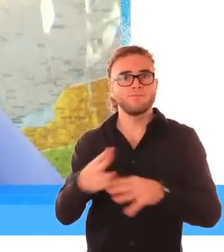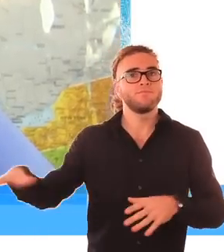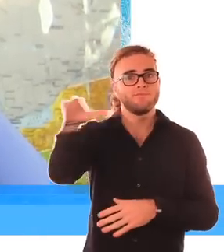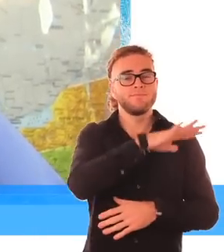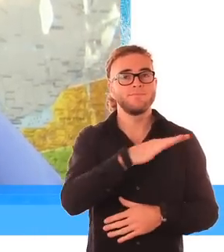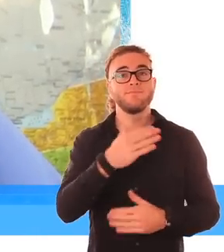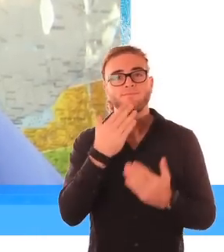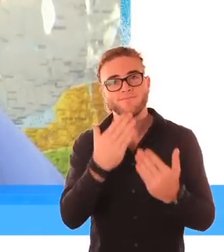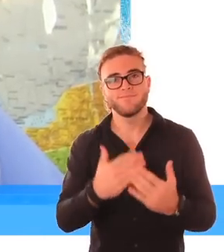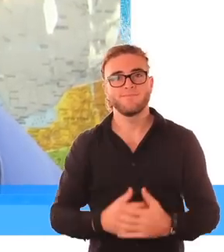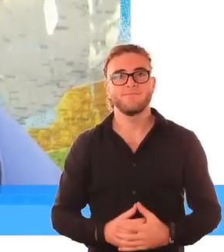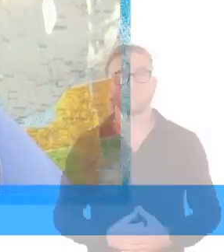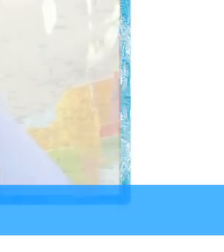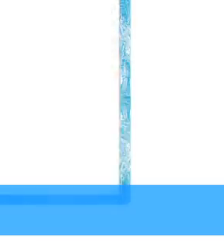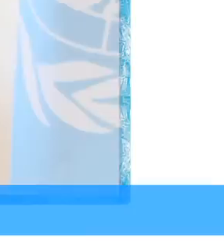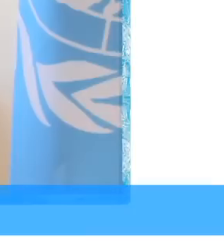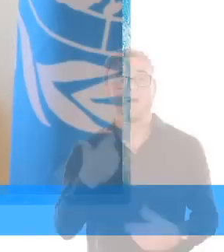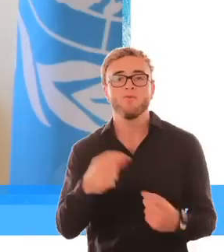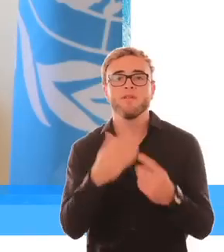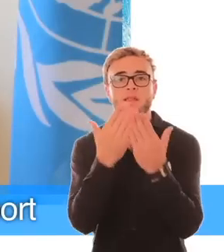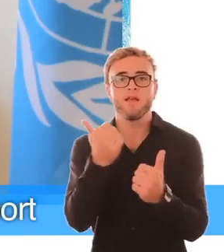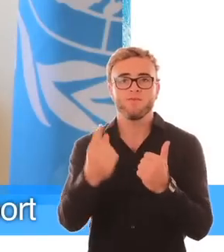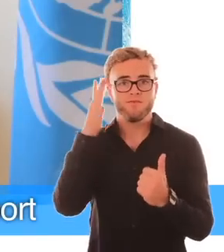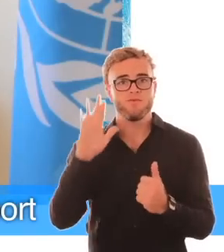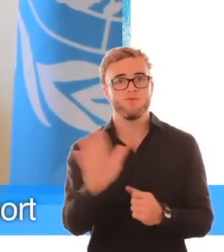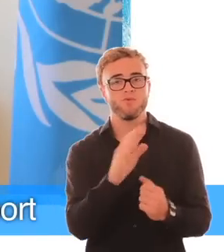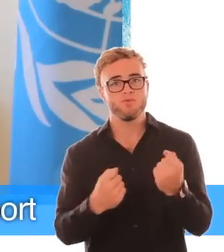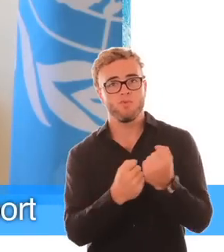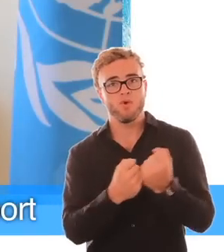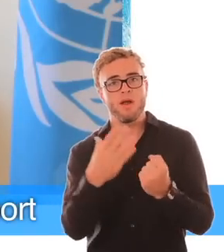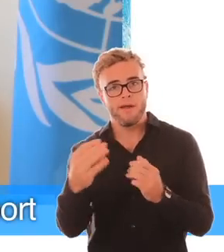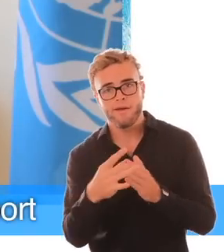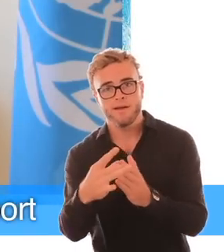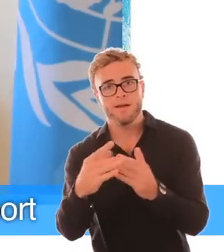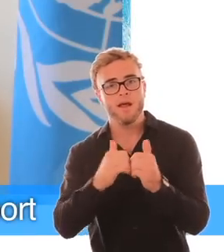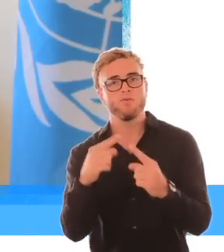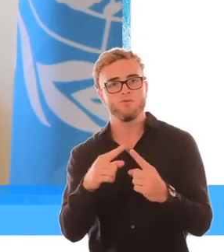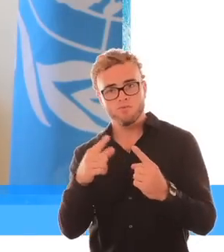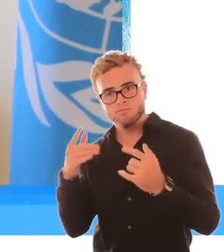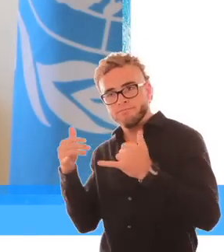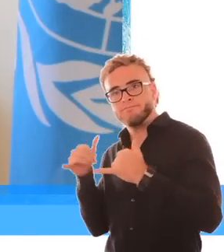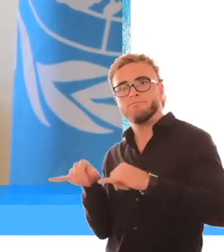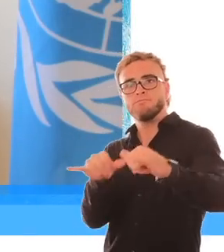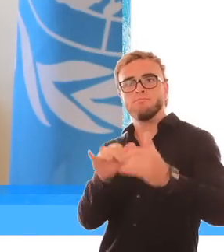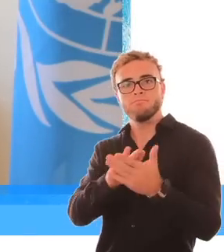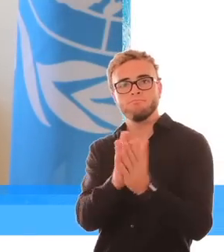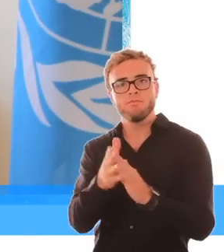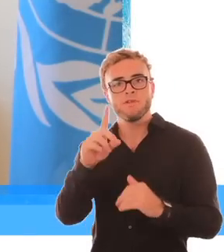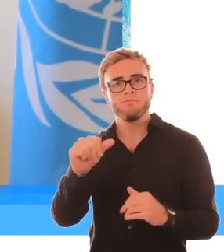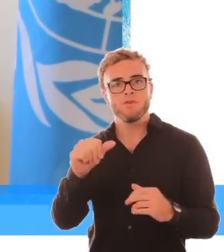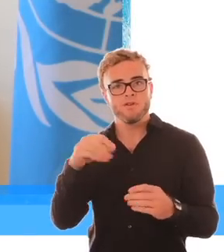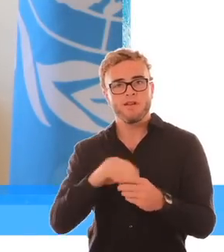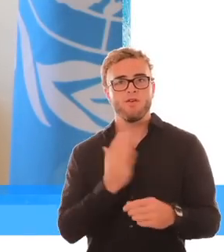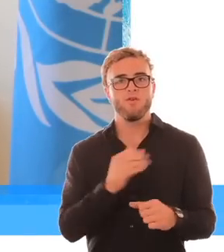day. Thank you. I would like to thank everyone for your support and guidance on how to mainstream disabilities